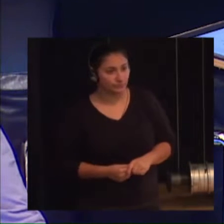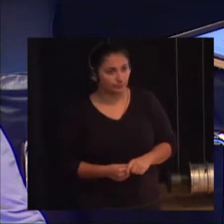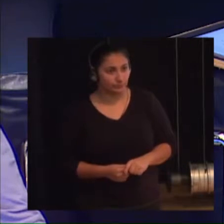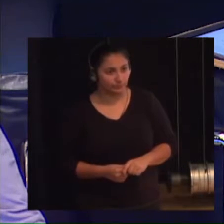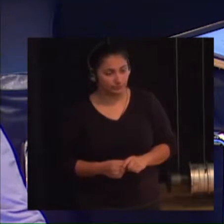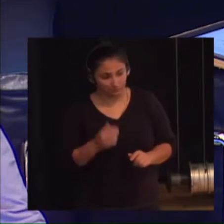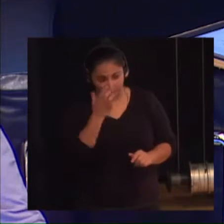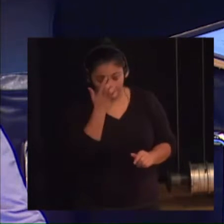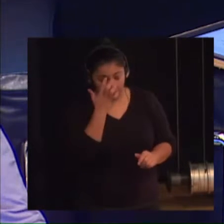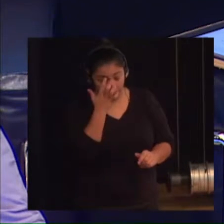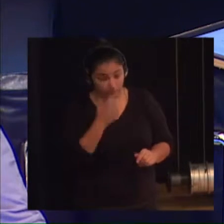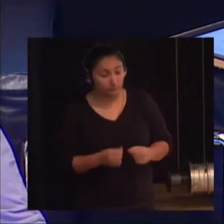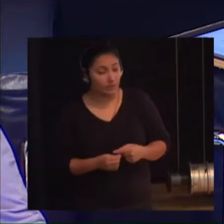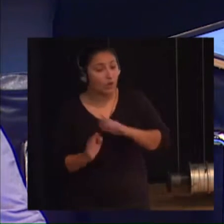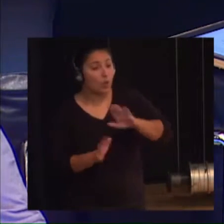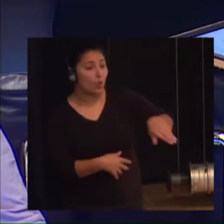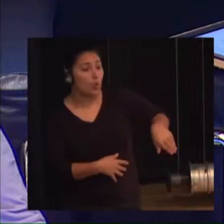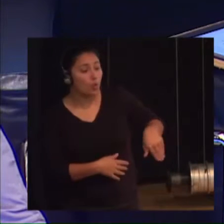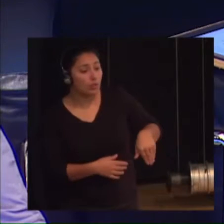my last point is about